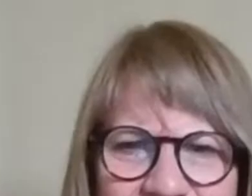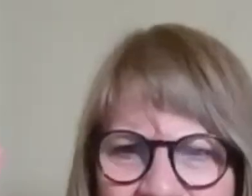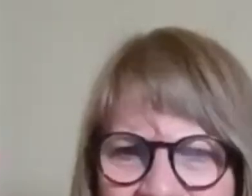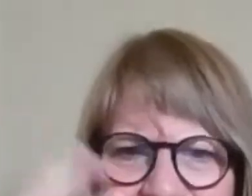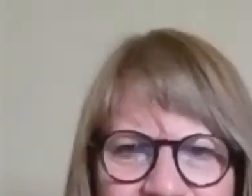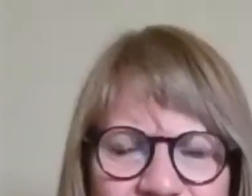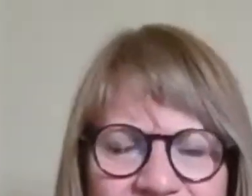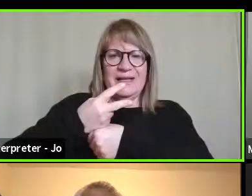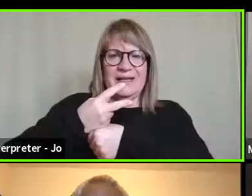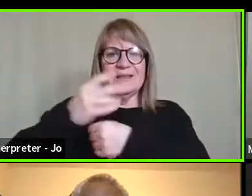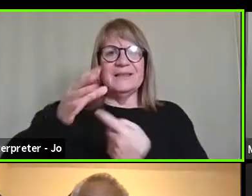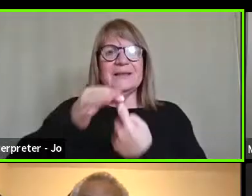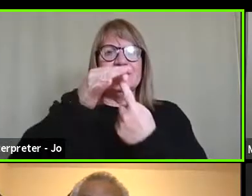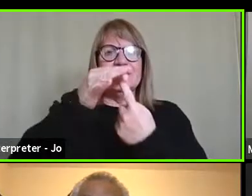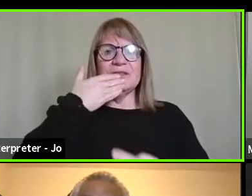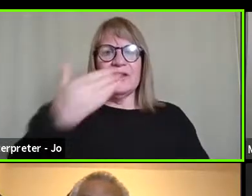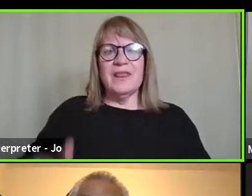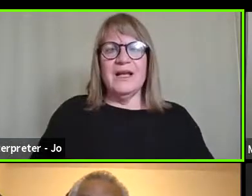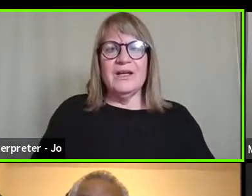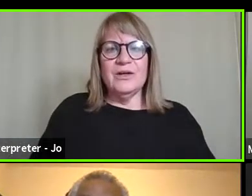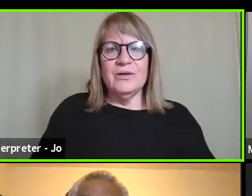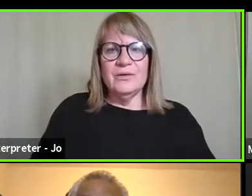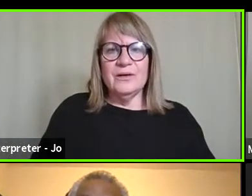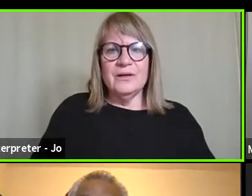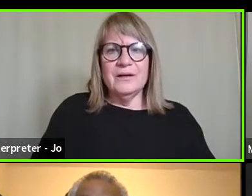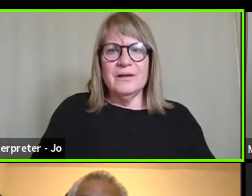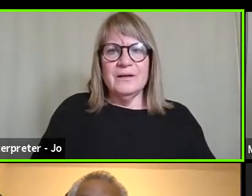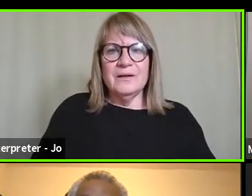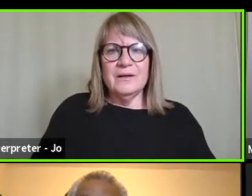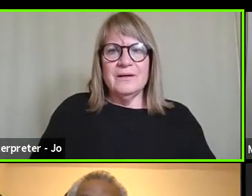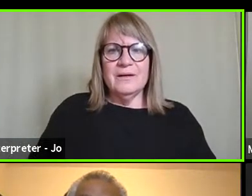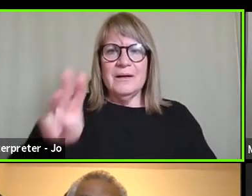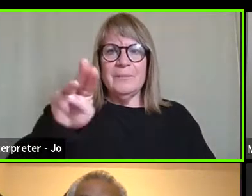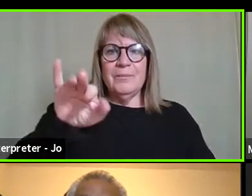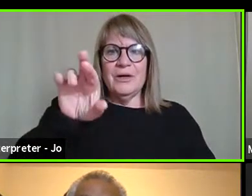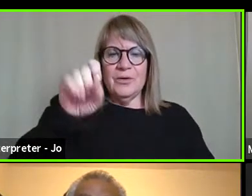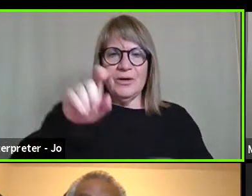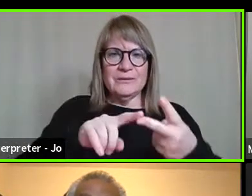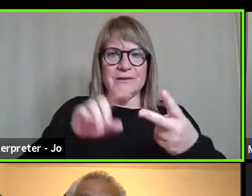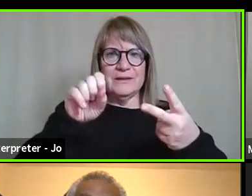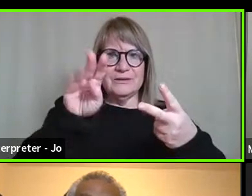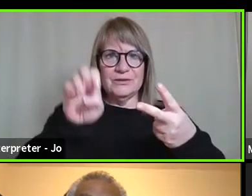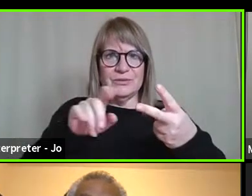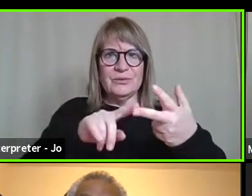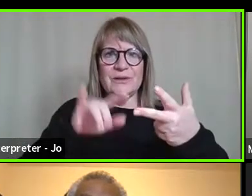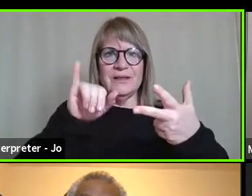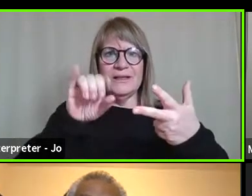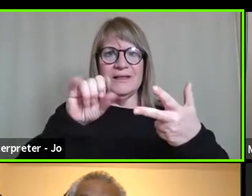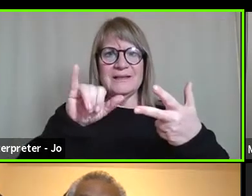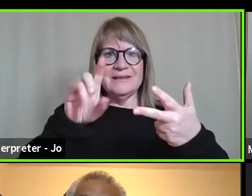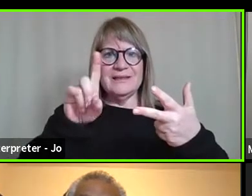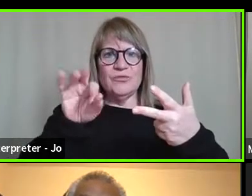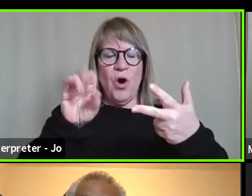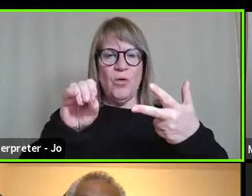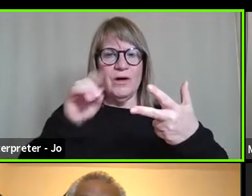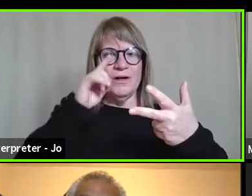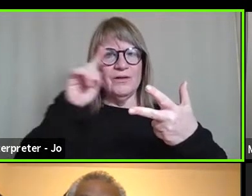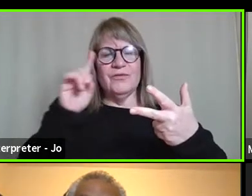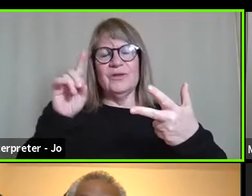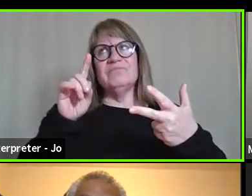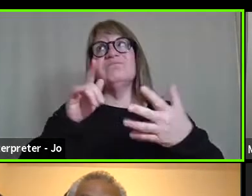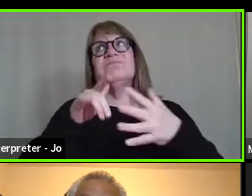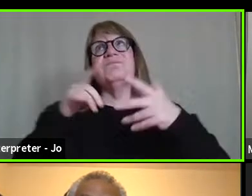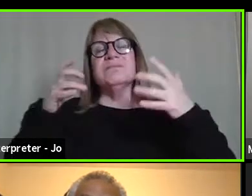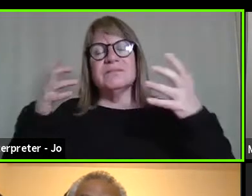special thanks to um miros to sue to isidro for incredible amount of